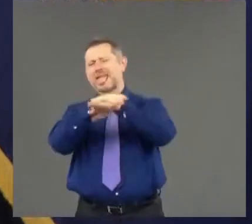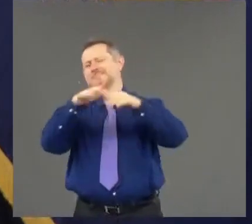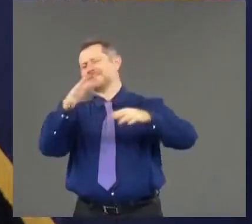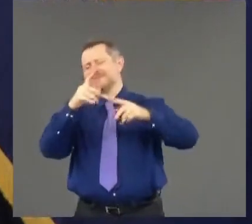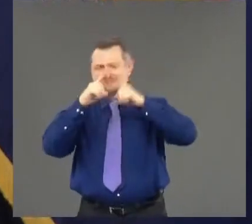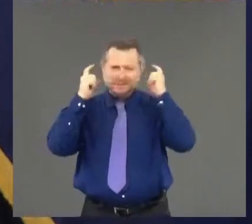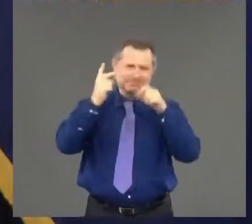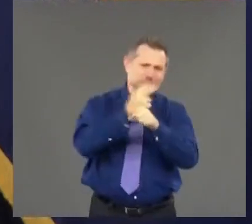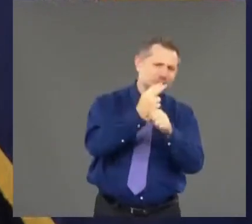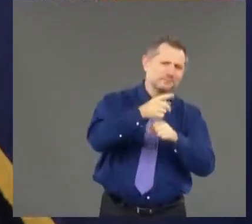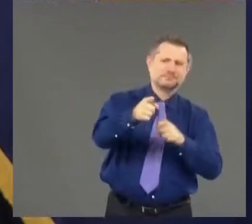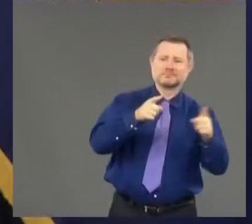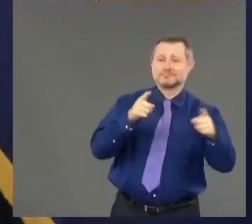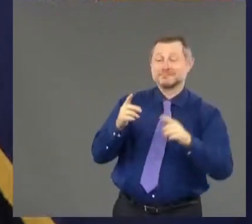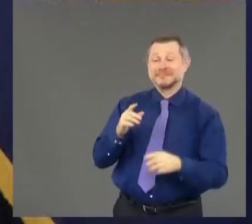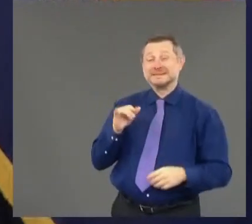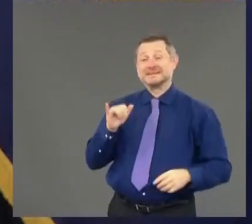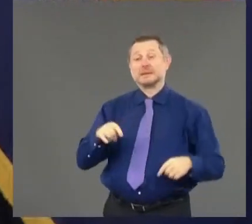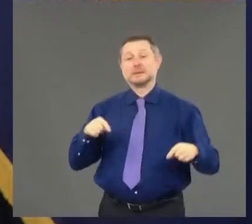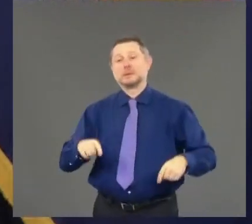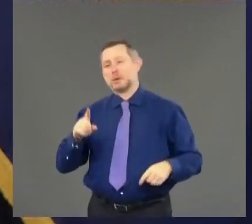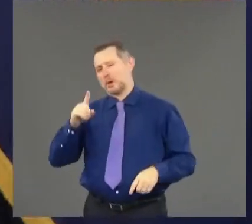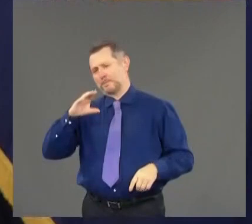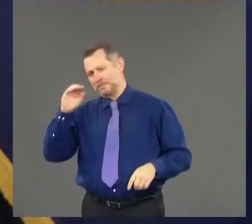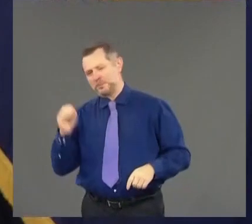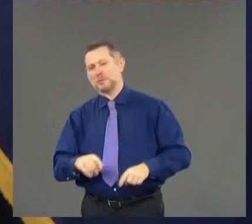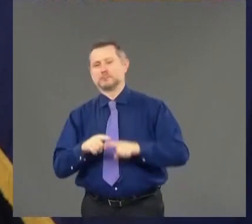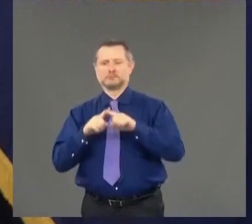It is dependent on what we do,